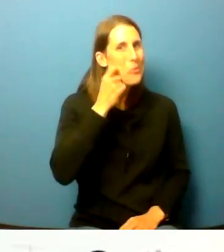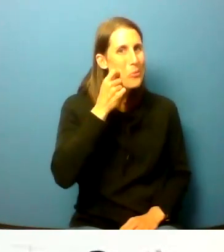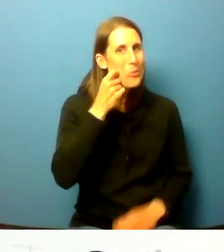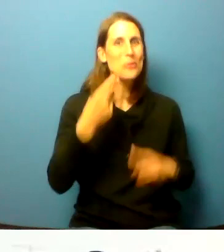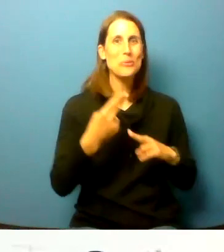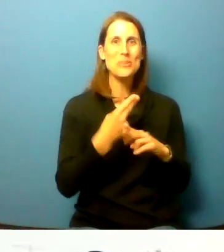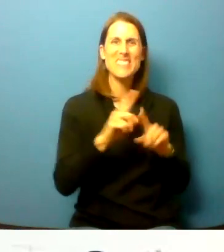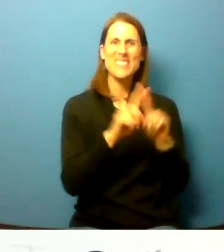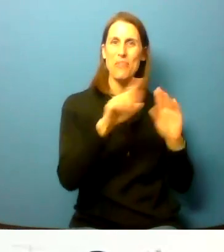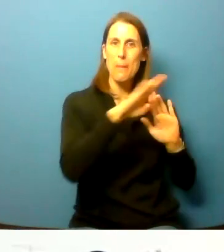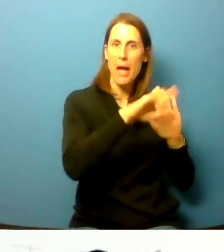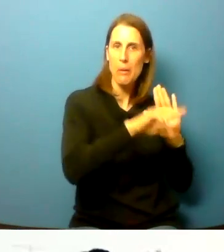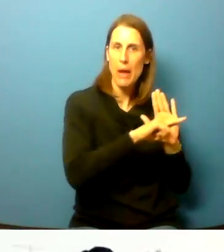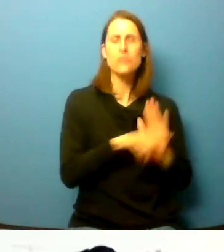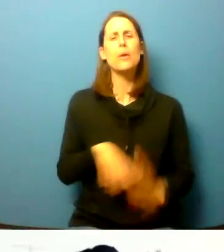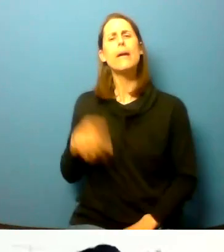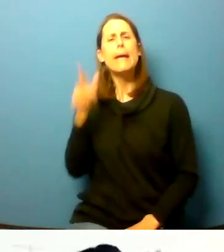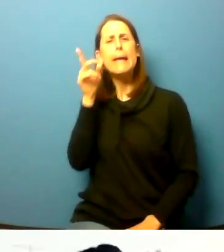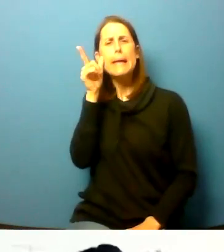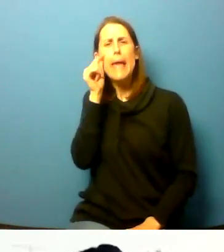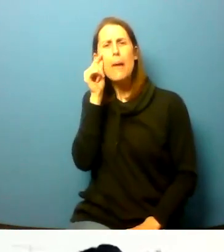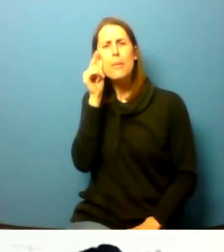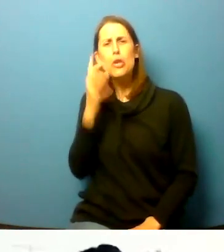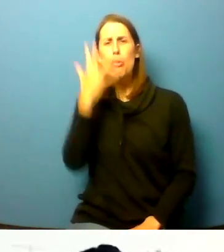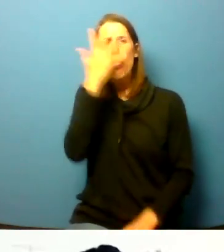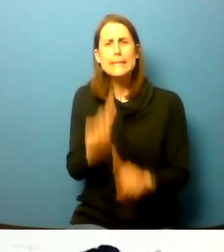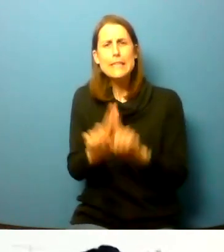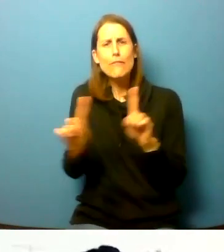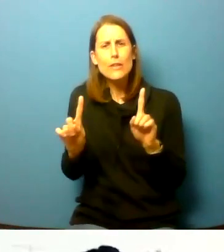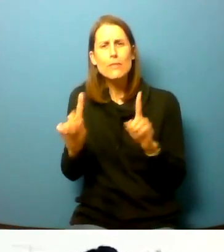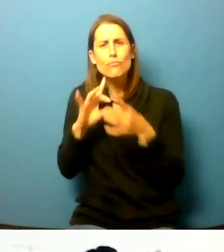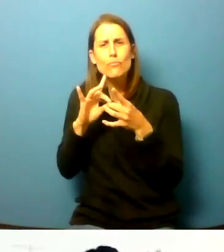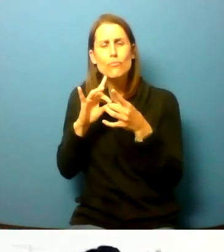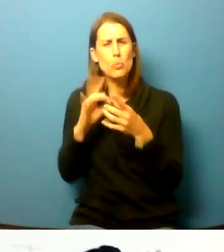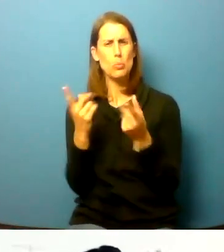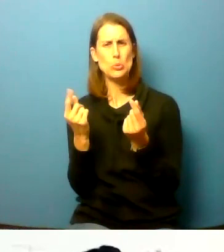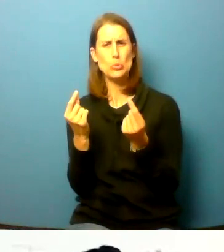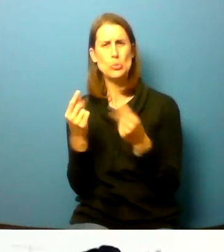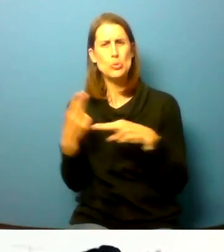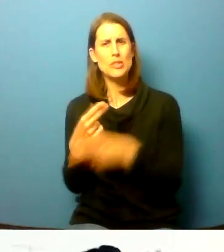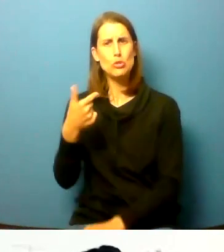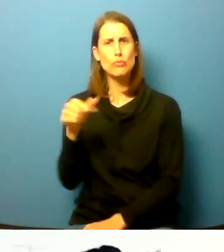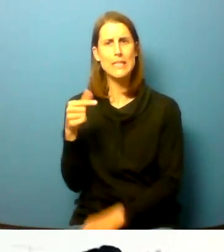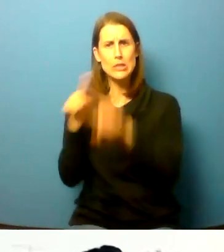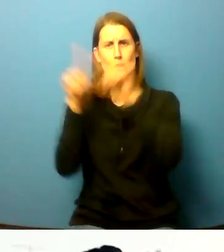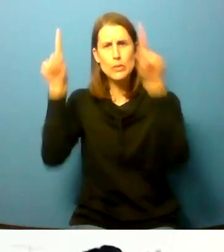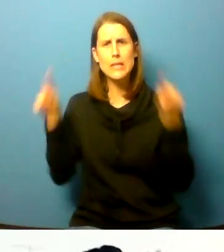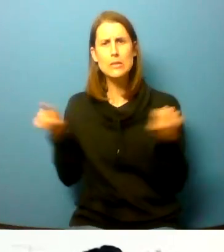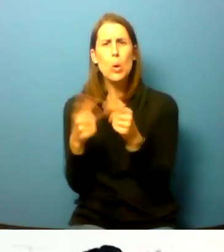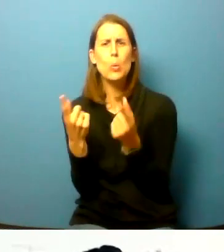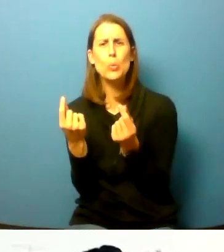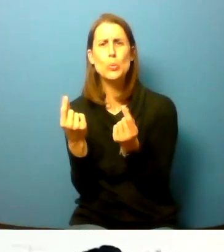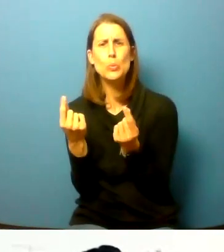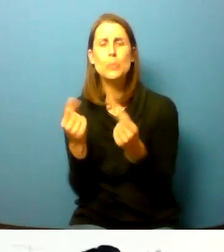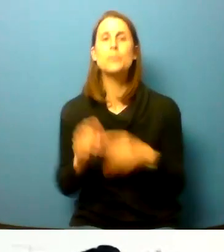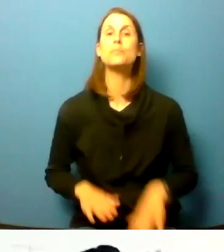little different setup behind you with the green screening. What's the green screening and how have you used it in your lessons? So for my